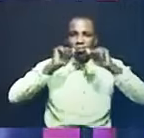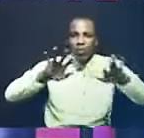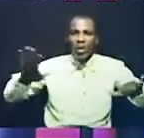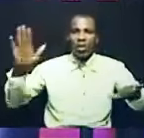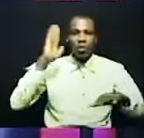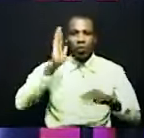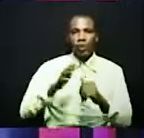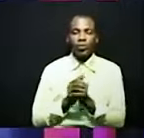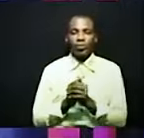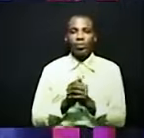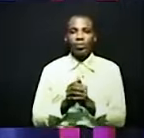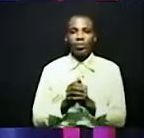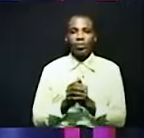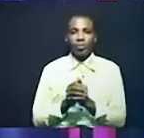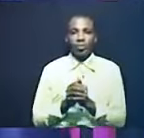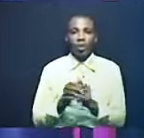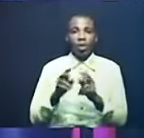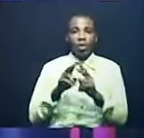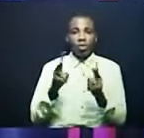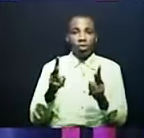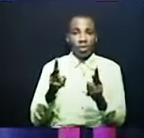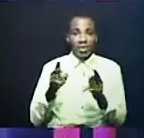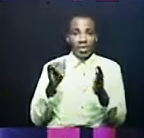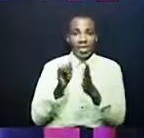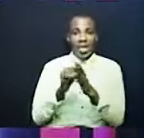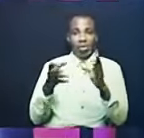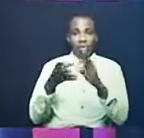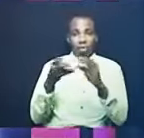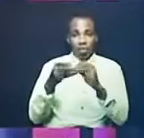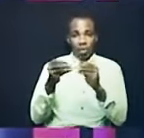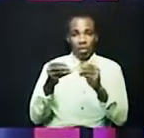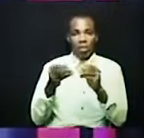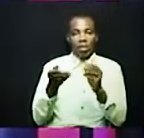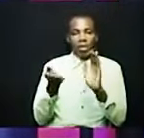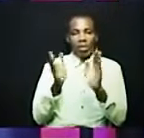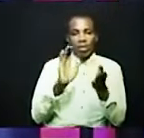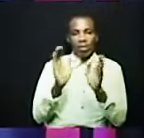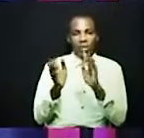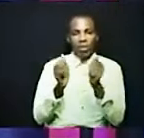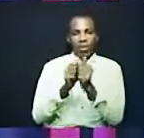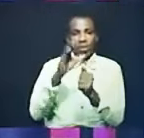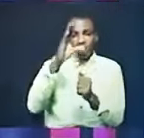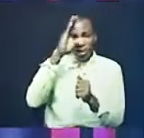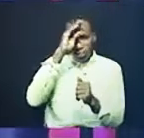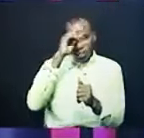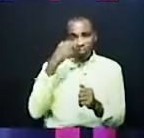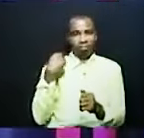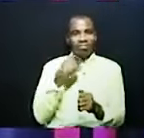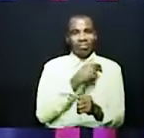And we thought that this is well exemplified in the life of Jonathan Edwards.